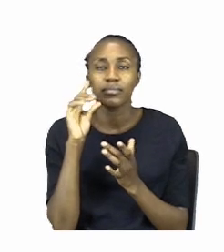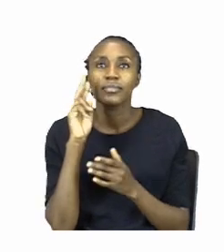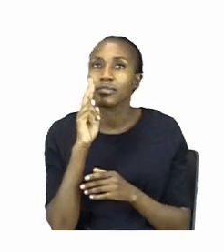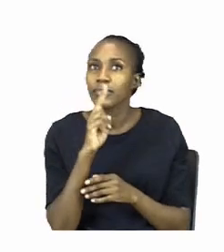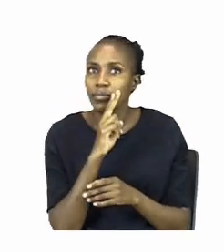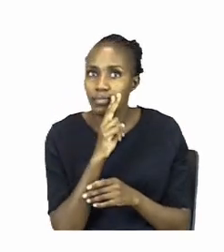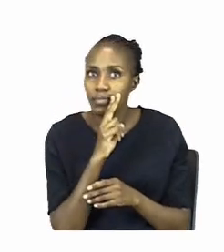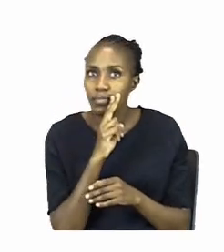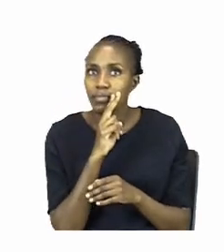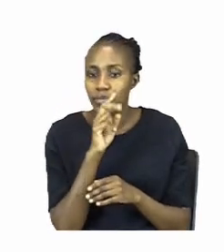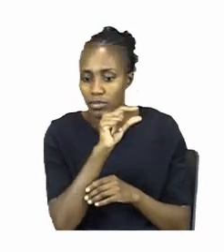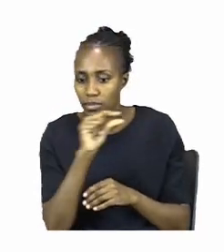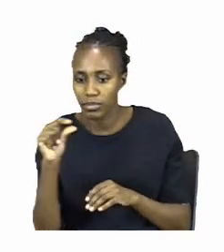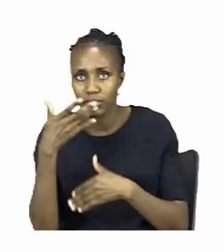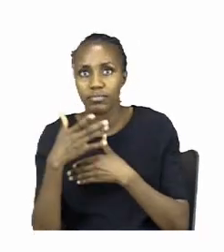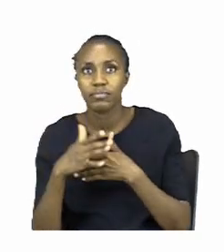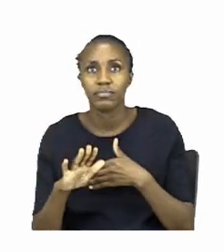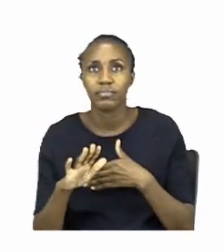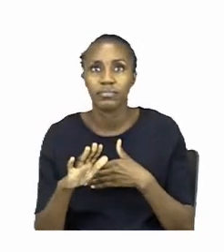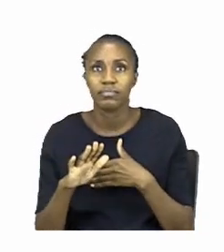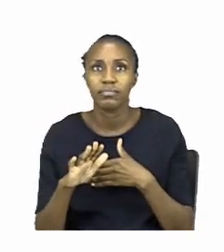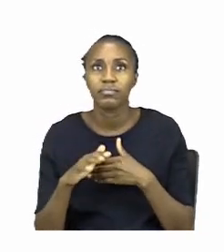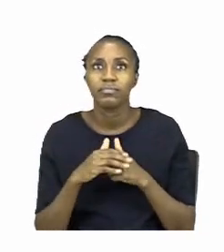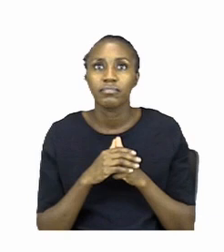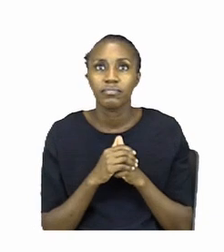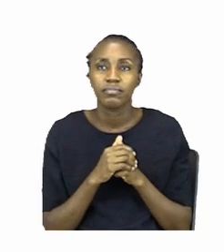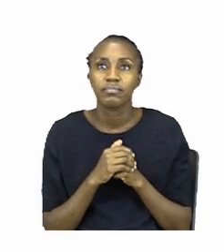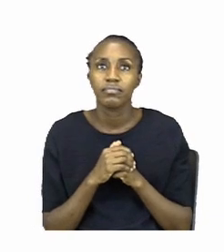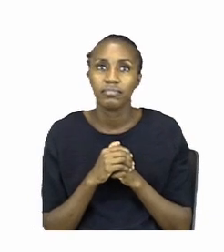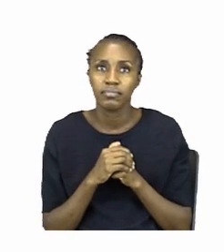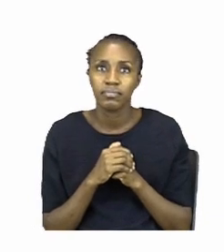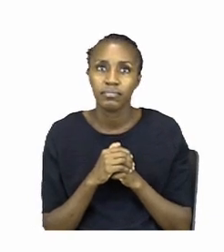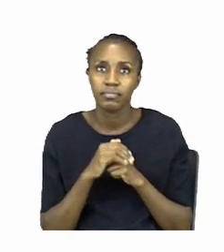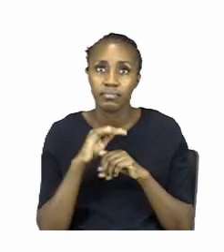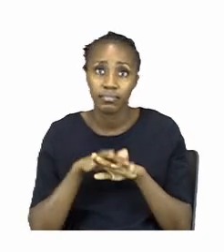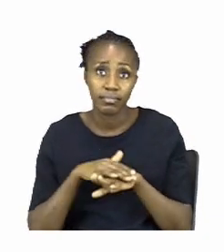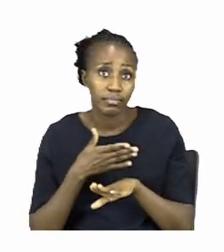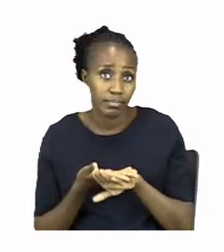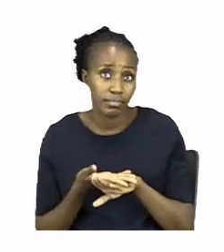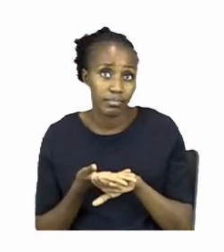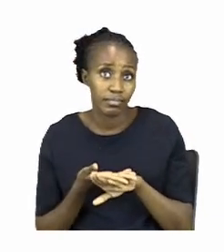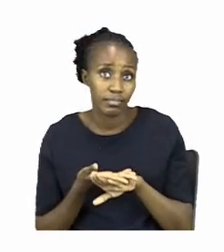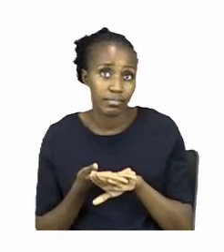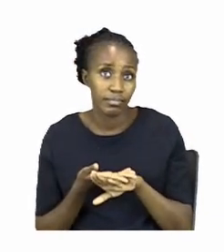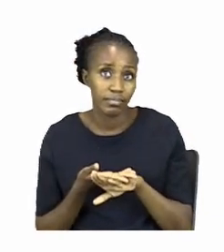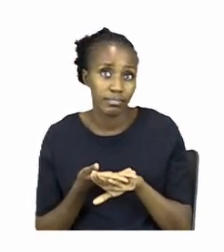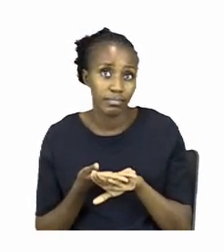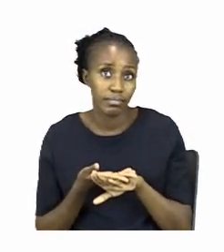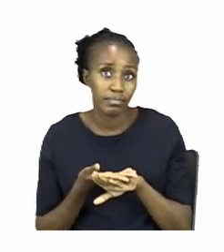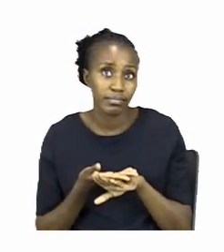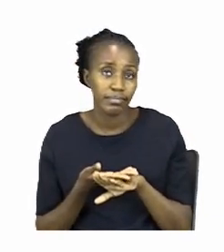complete the sentences. Now let's quickly have a look at the example. It says here, the